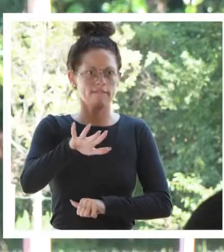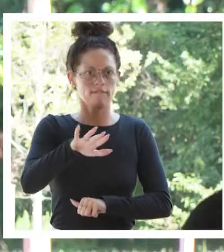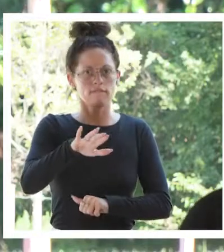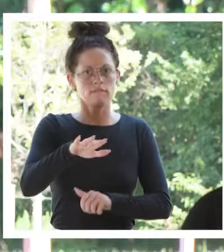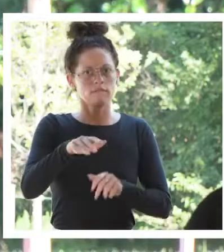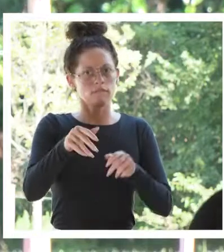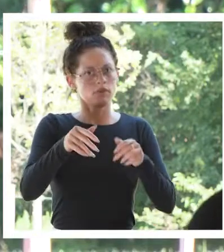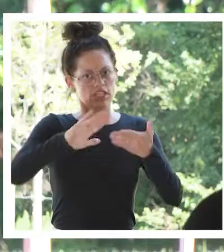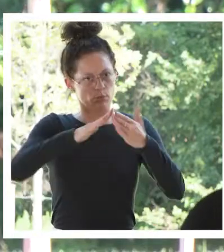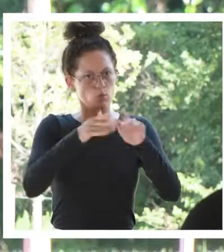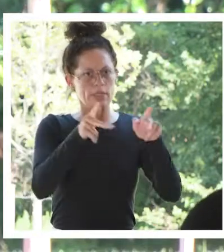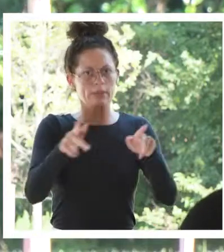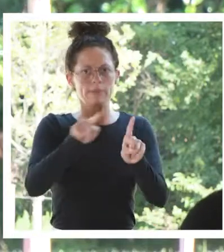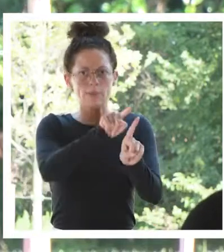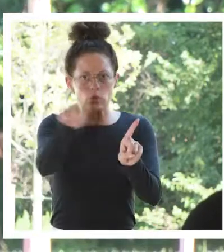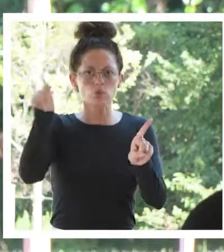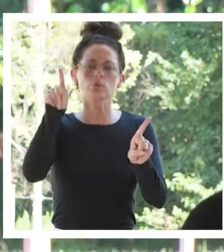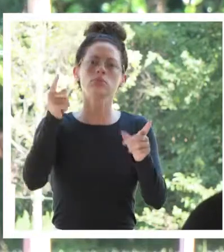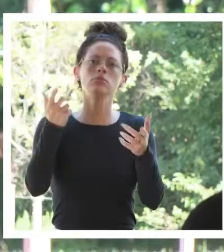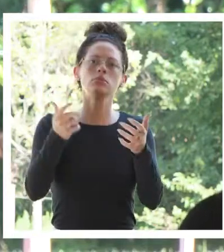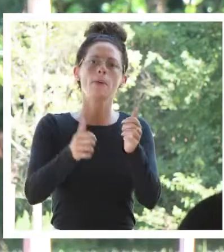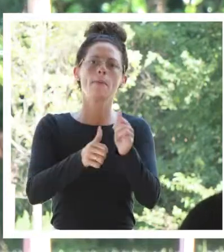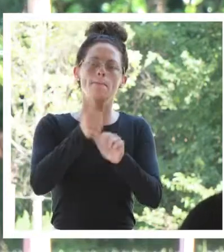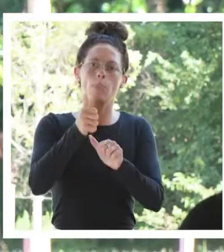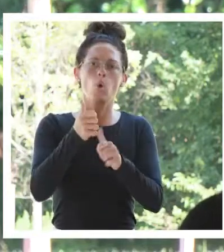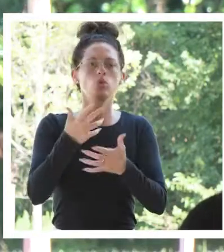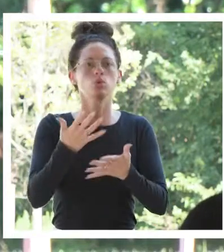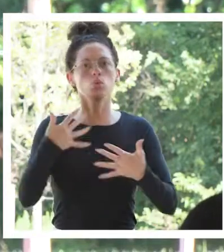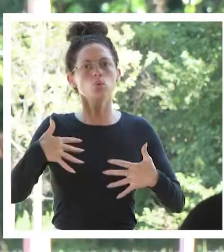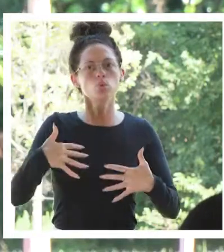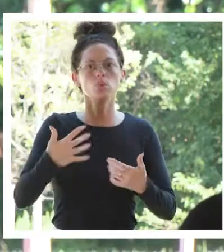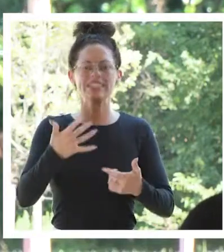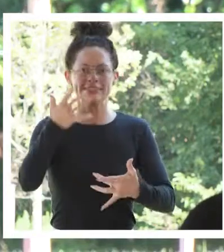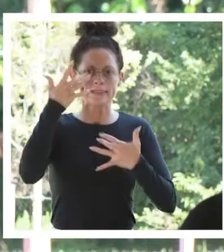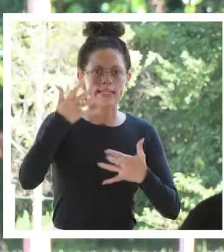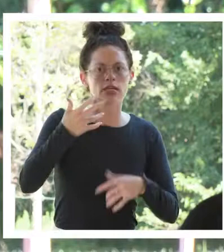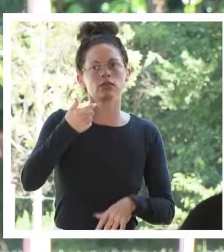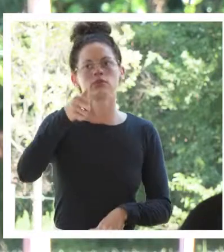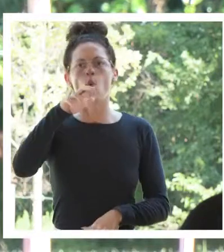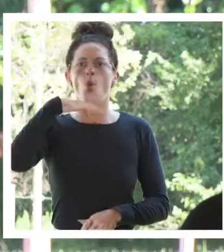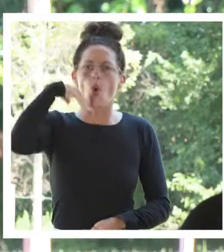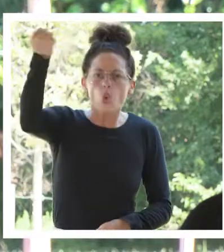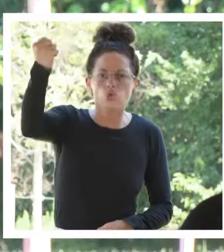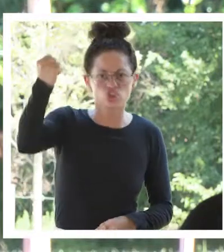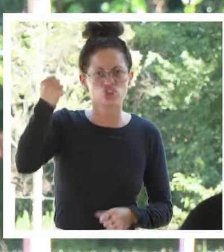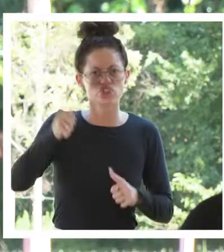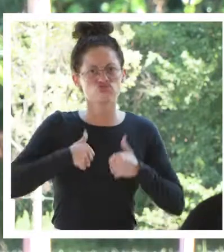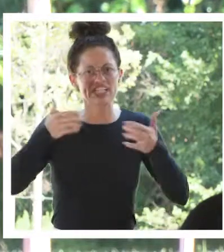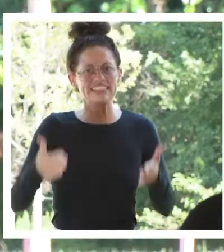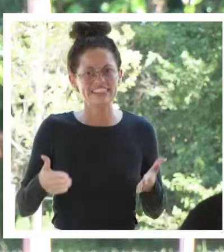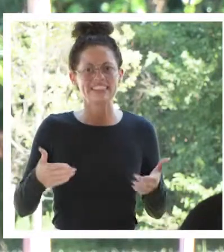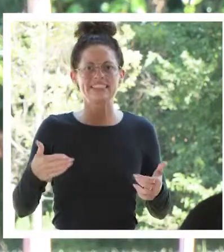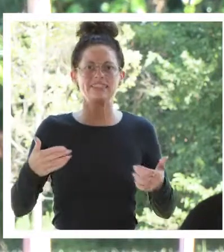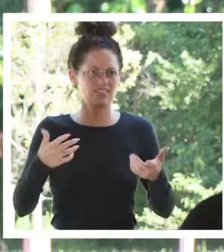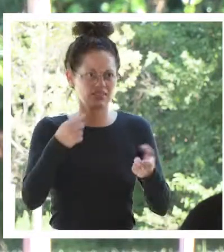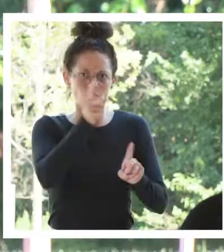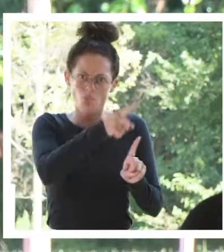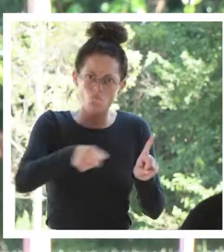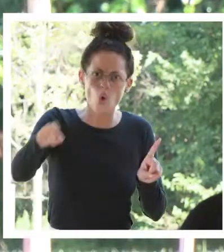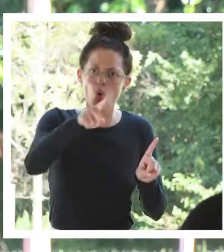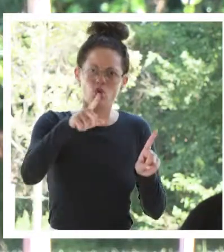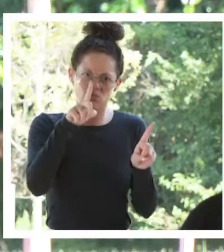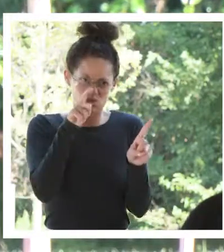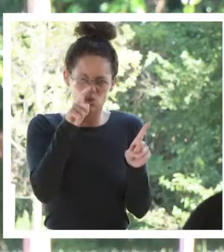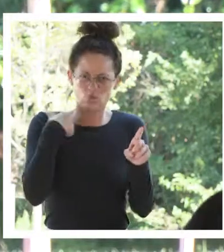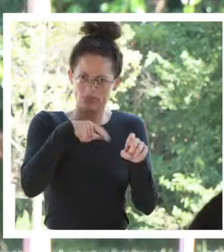fragile and elderly residents, many living in our long-term care facilities. Sometimes we are tested not to show our